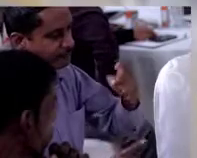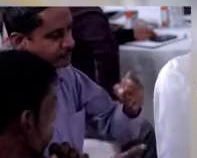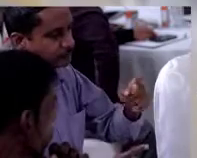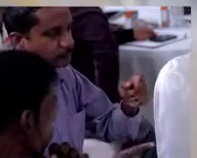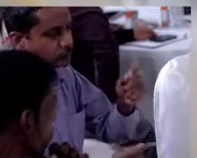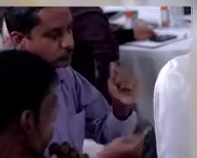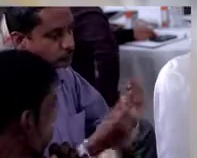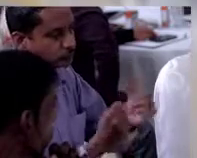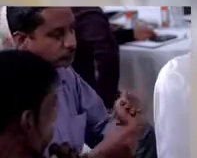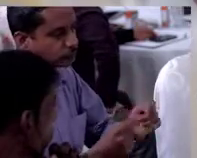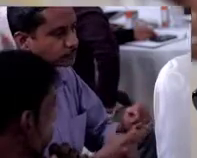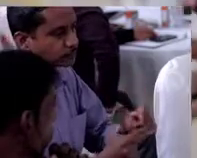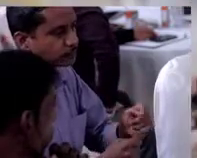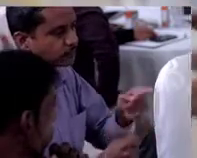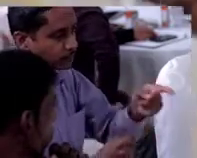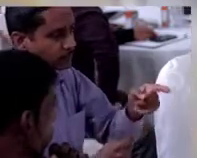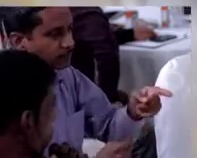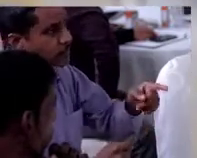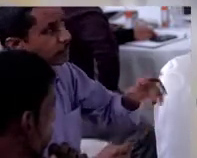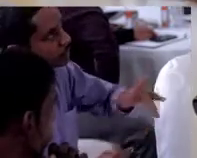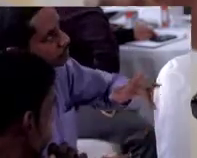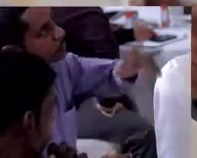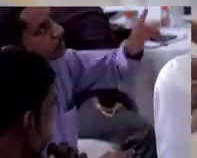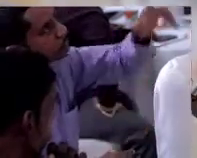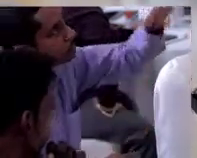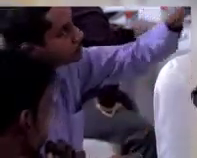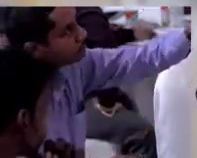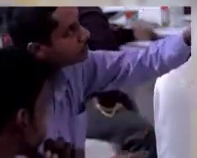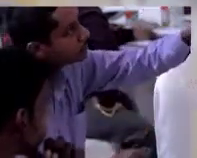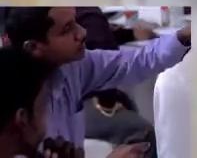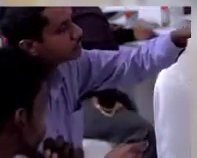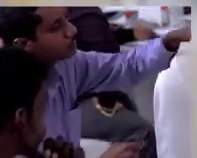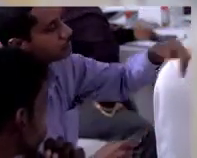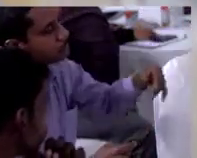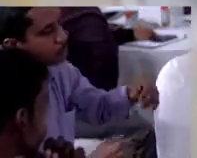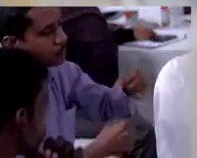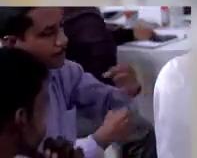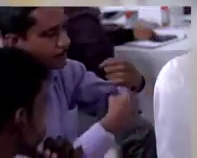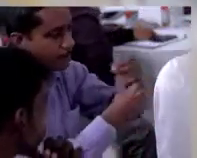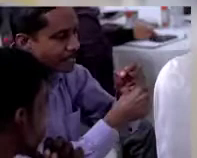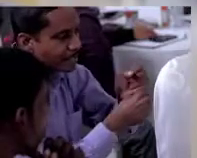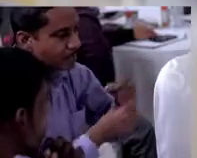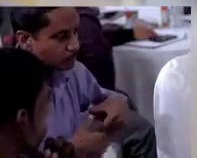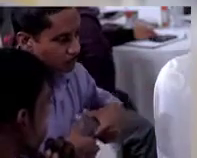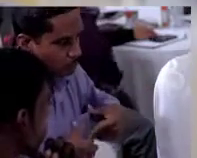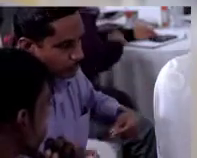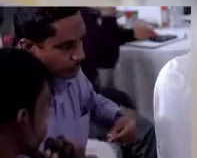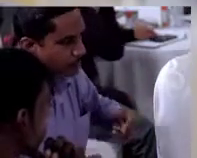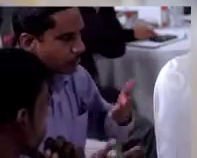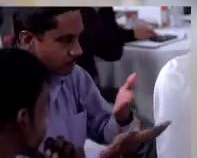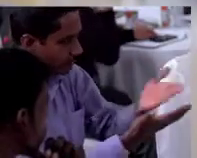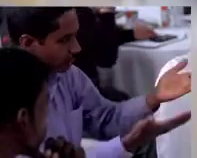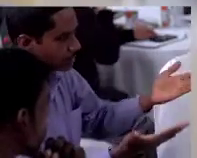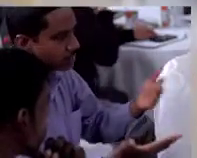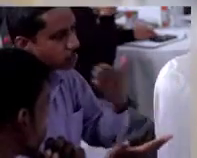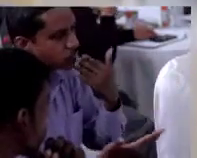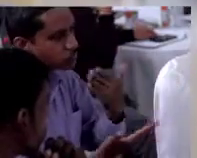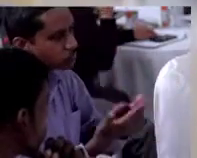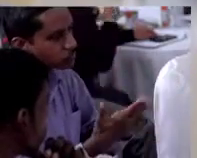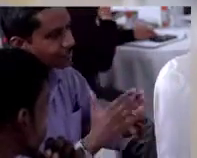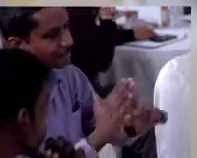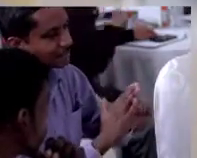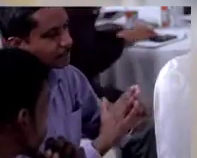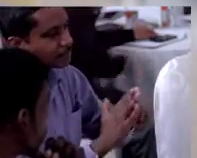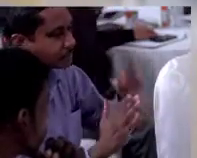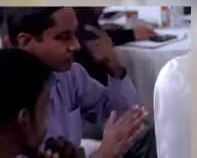it internationally, been traveling, developed brands. They are examples for us so that